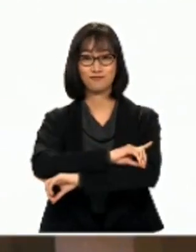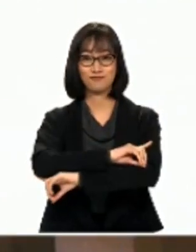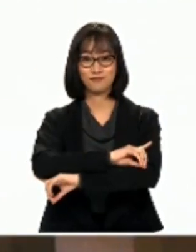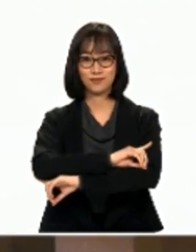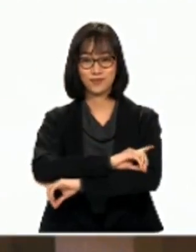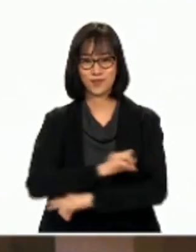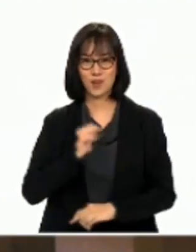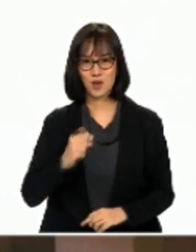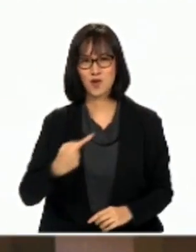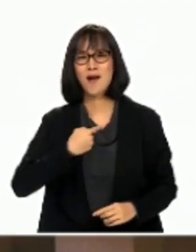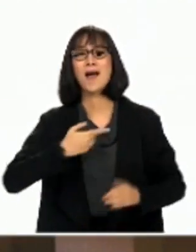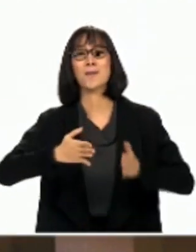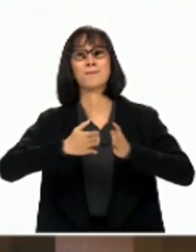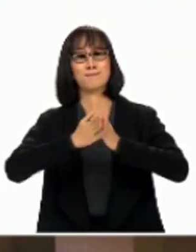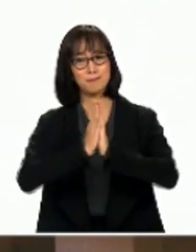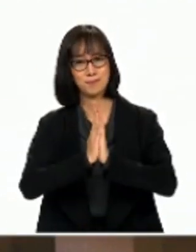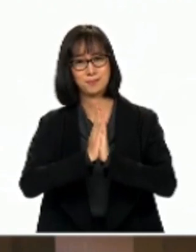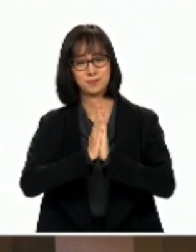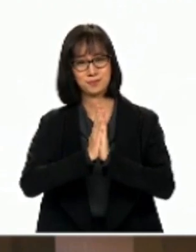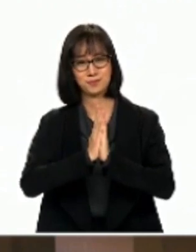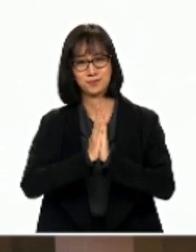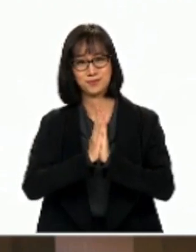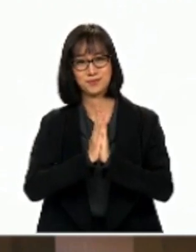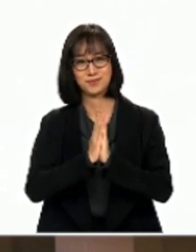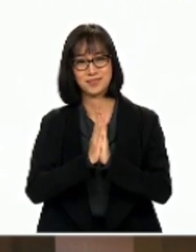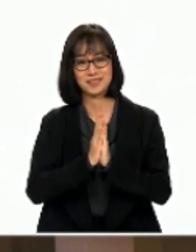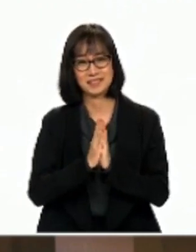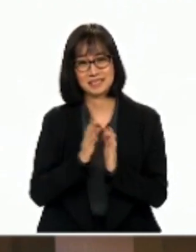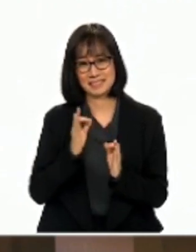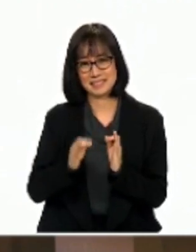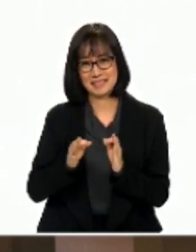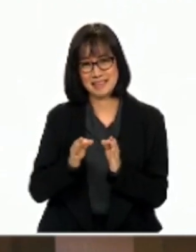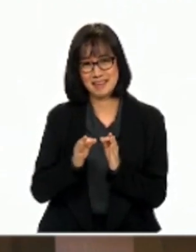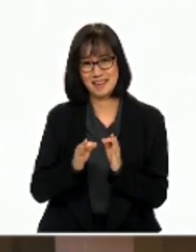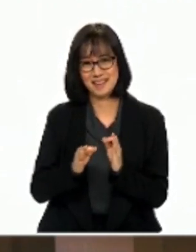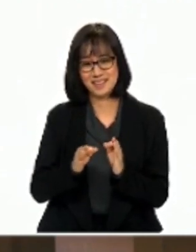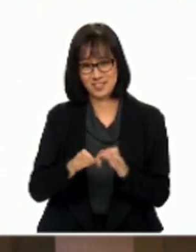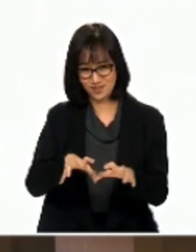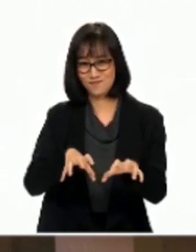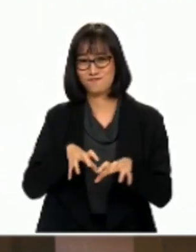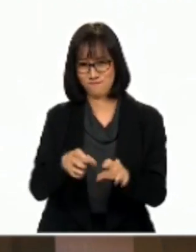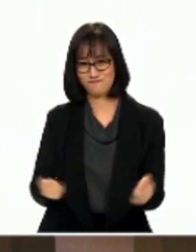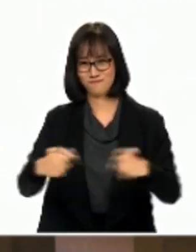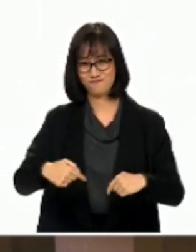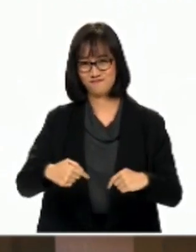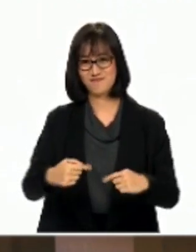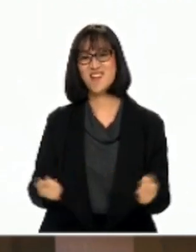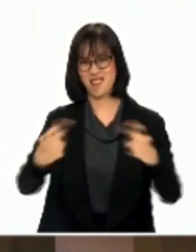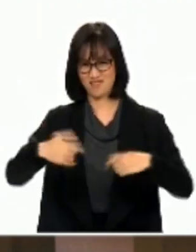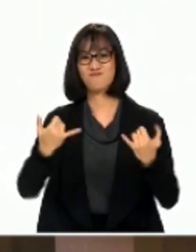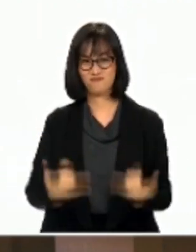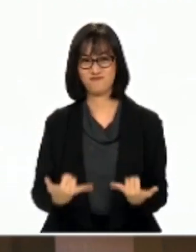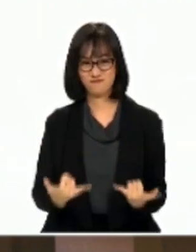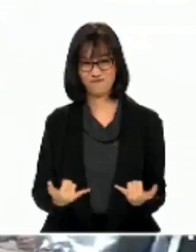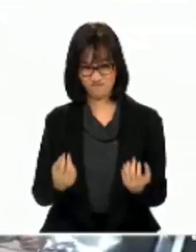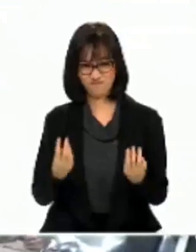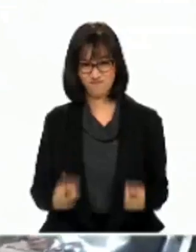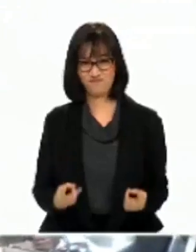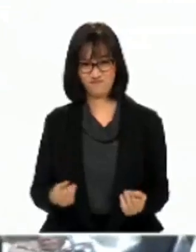So I pray that if the earthquake comes, it comes now, this moment.